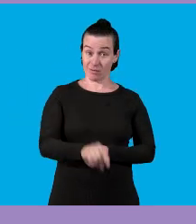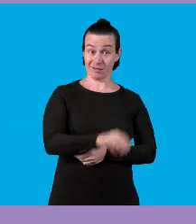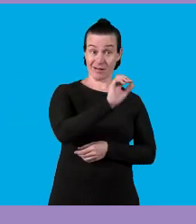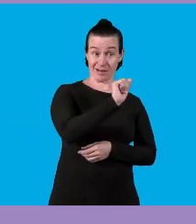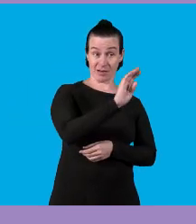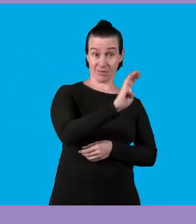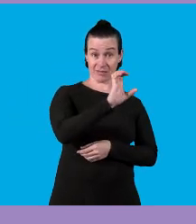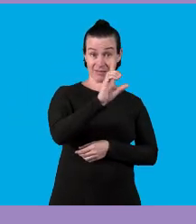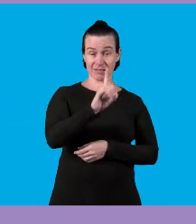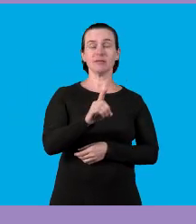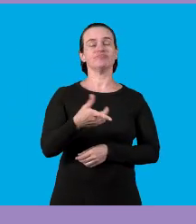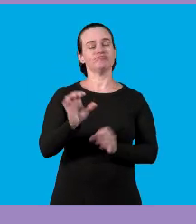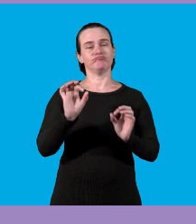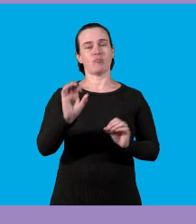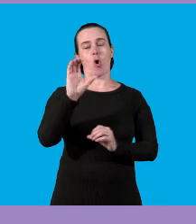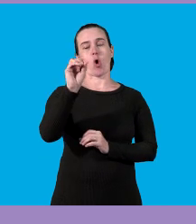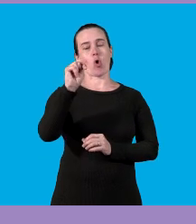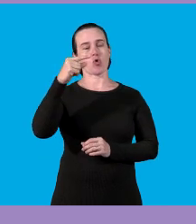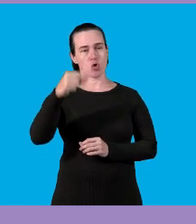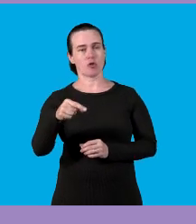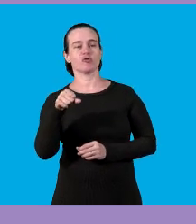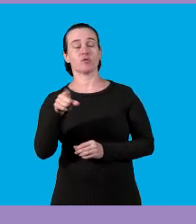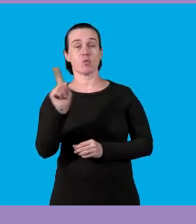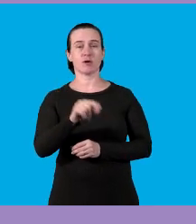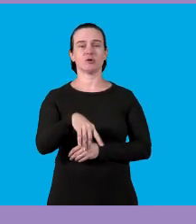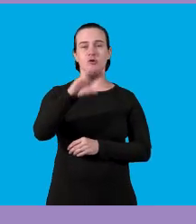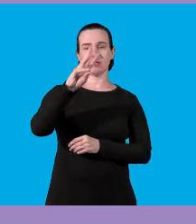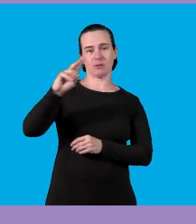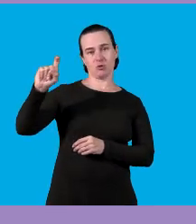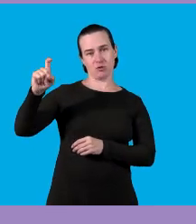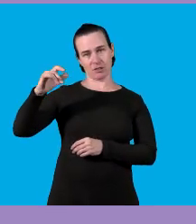ABCD is congruent to